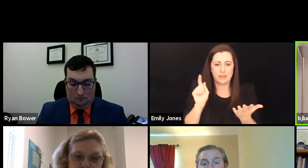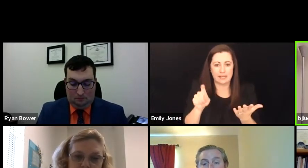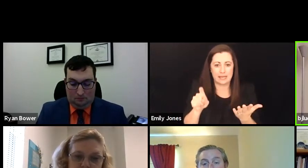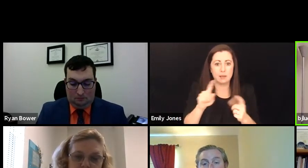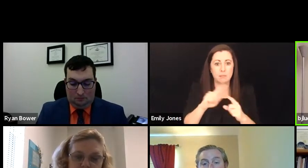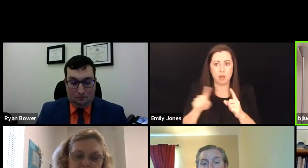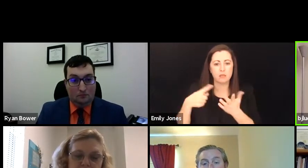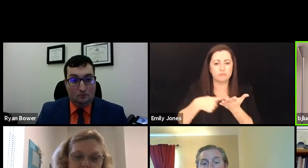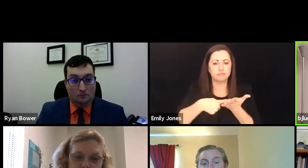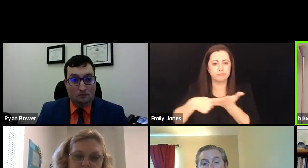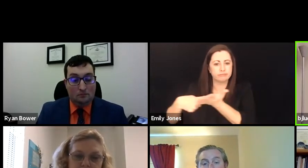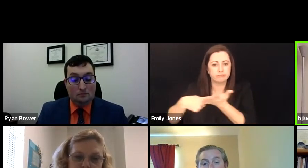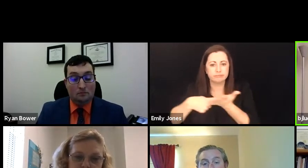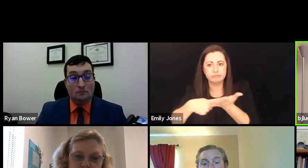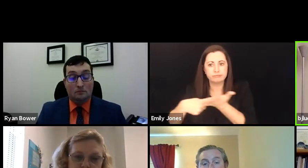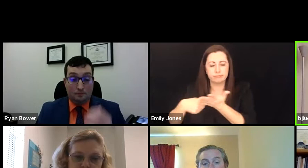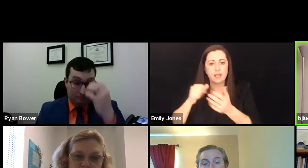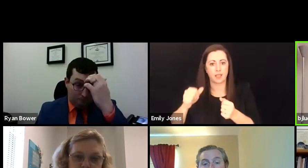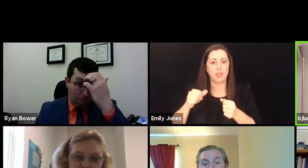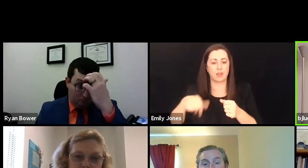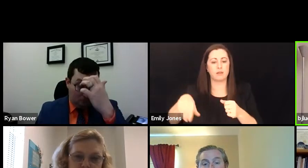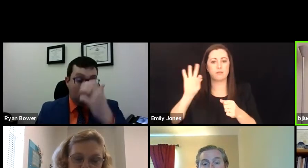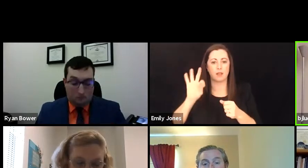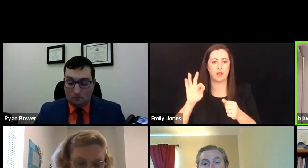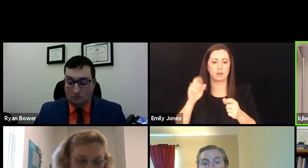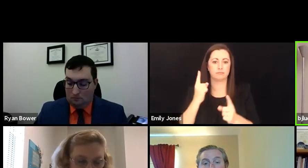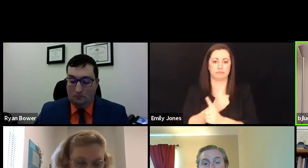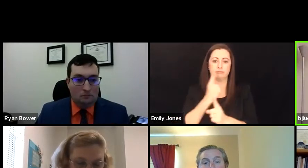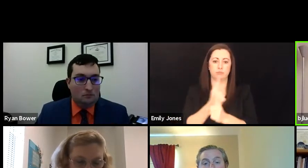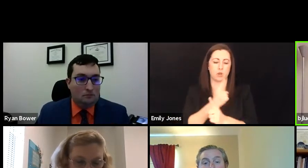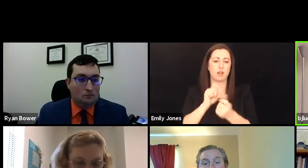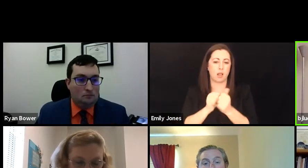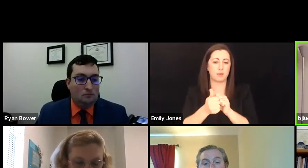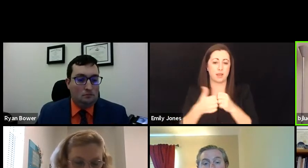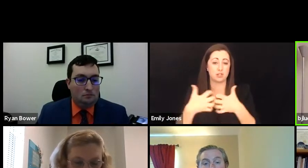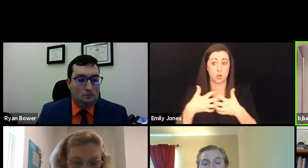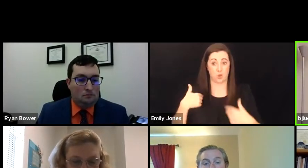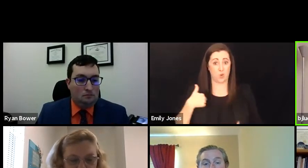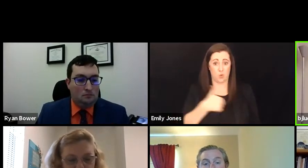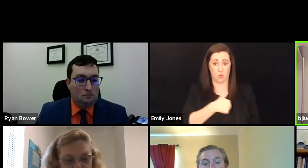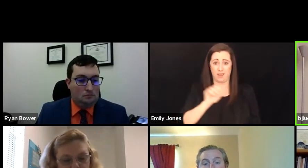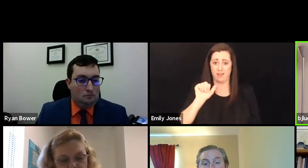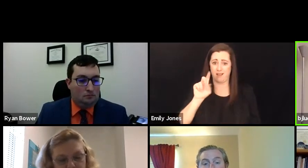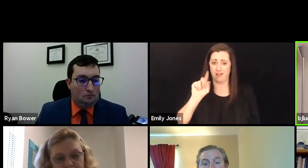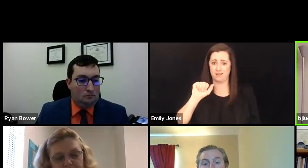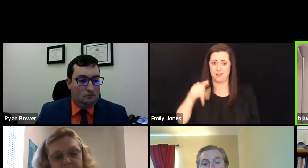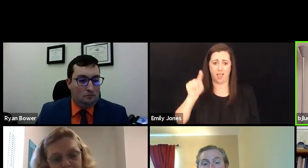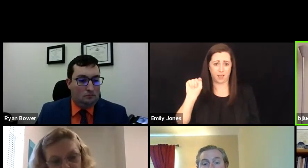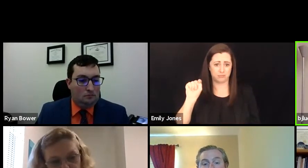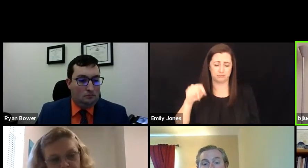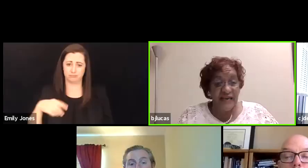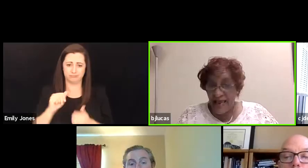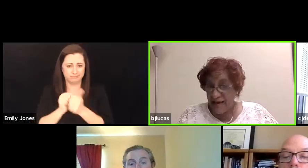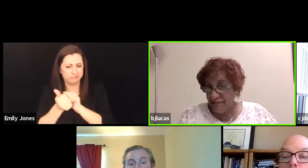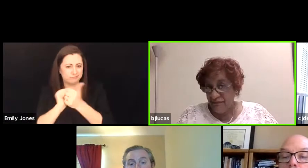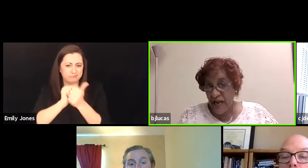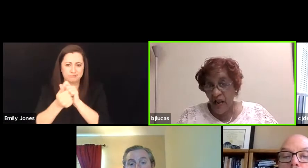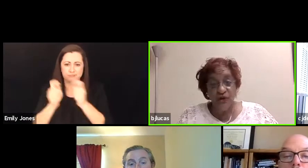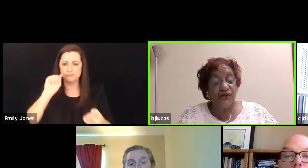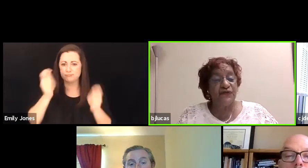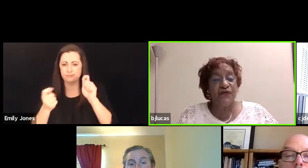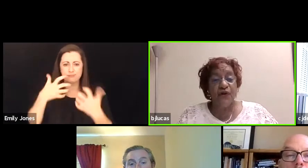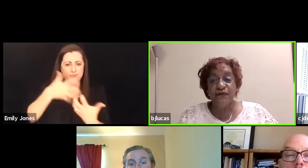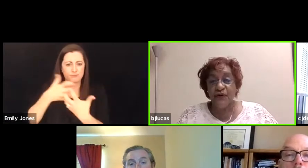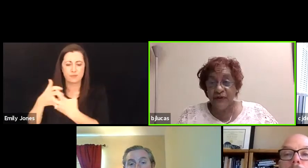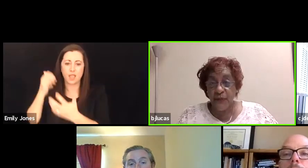then can come up with the appropriate accommodations, because we do adapt. We adapt with everything that we do every day, you